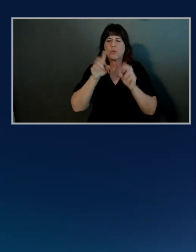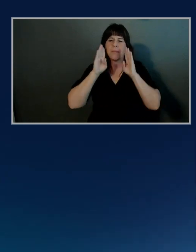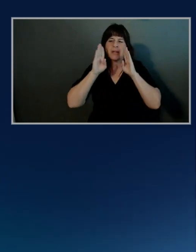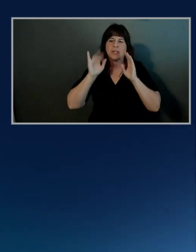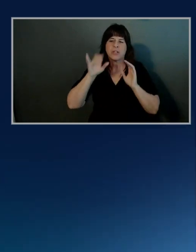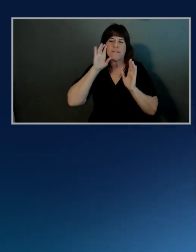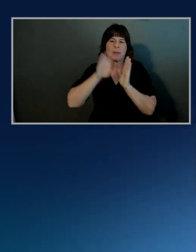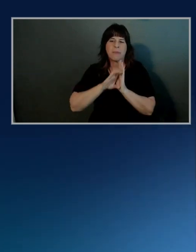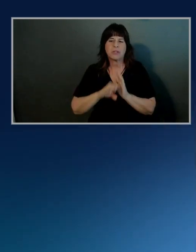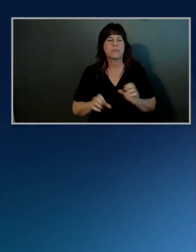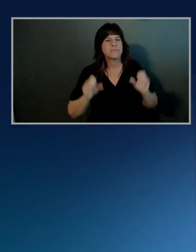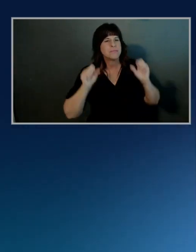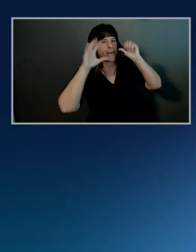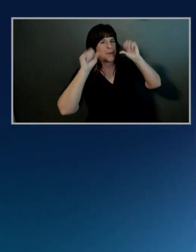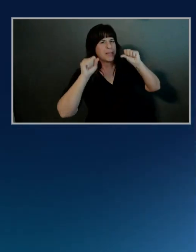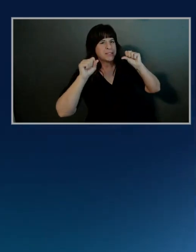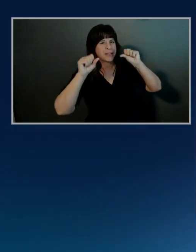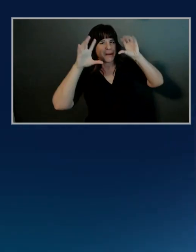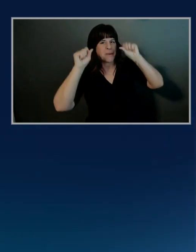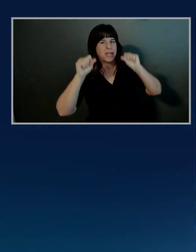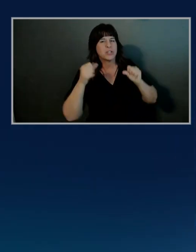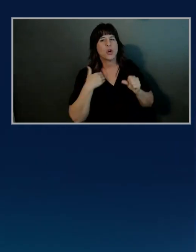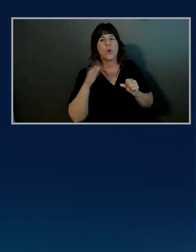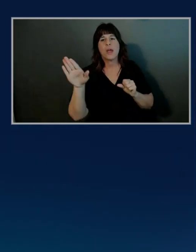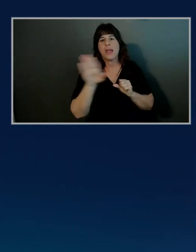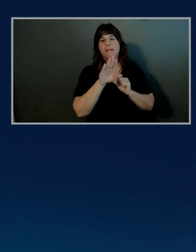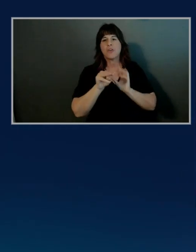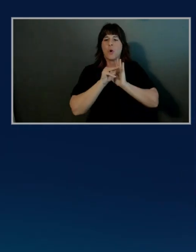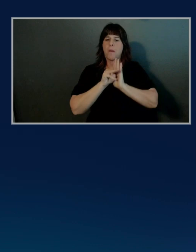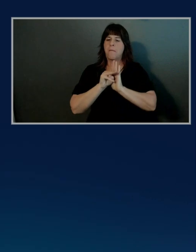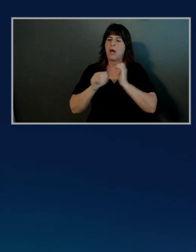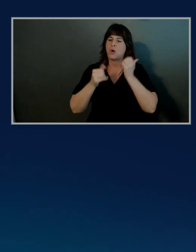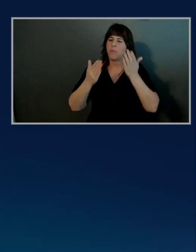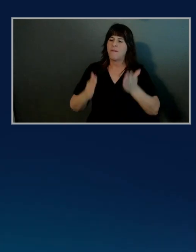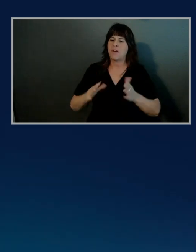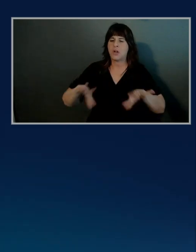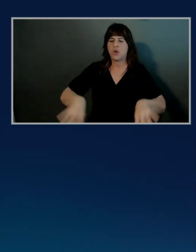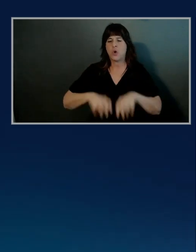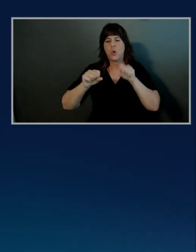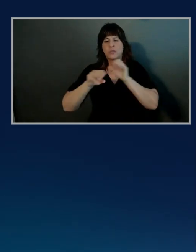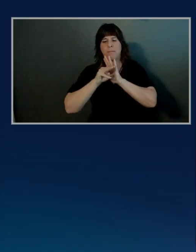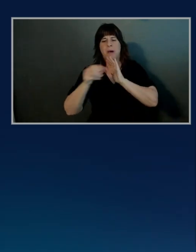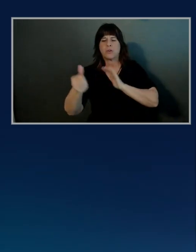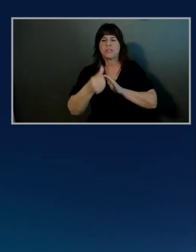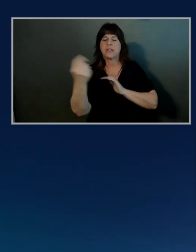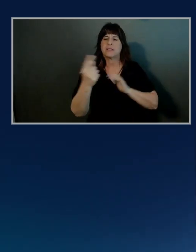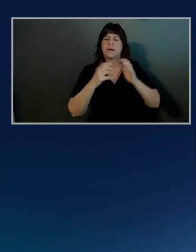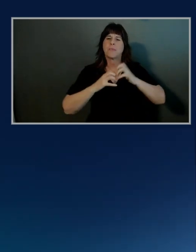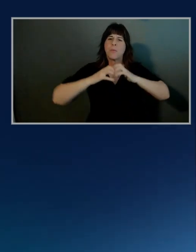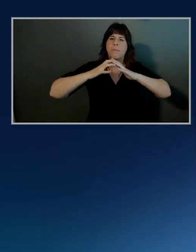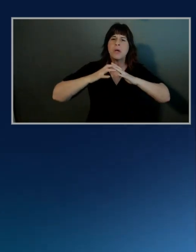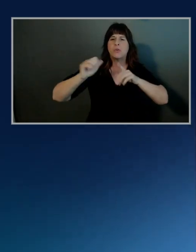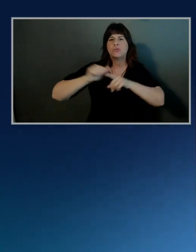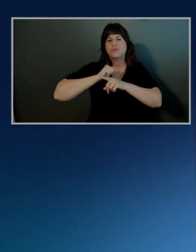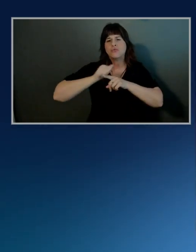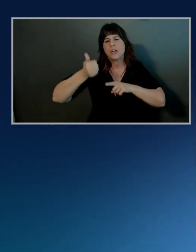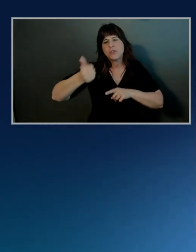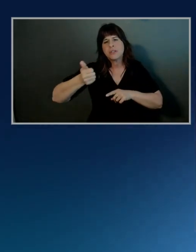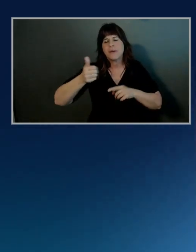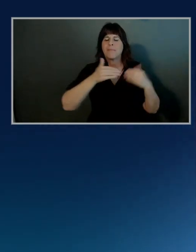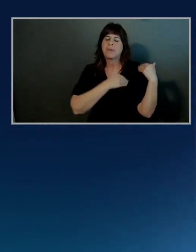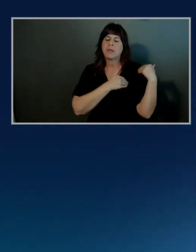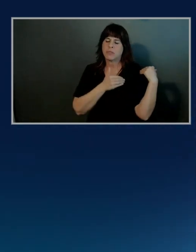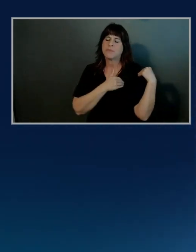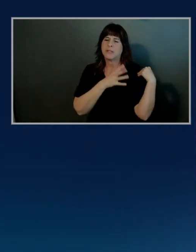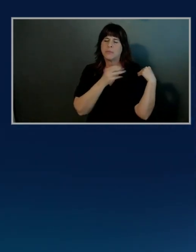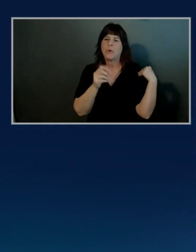Amazing, amazing. So if you are a model provider, if you're hosting your own models, something you've built, something you've trained, be responsible and make